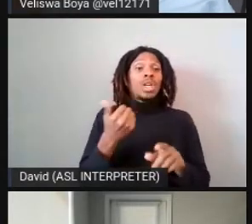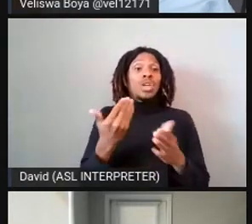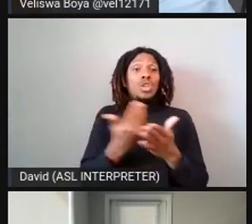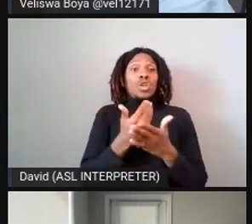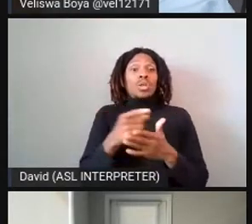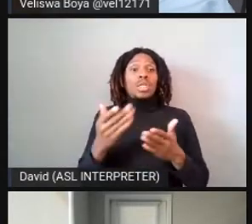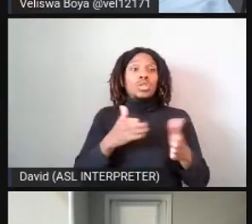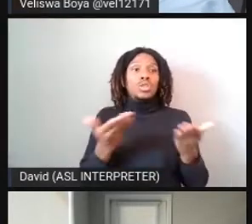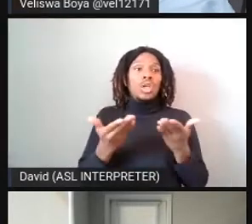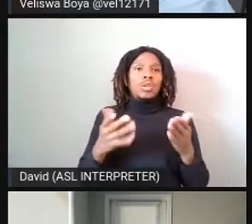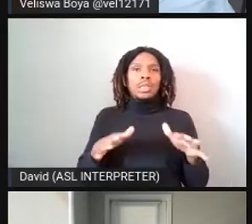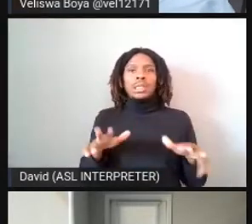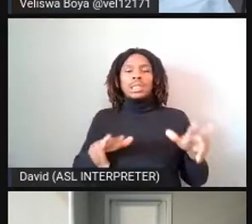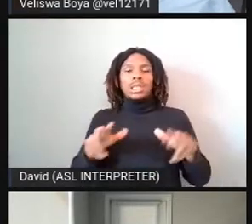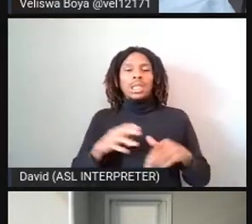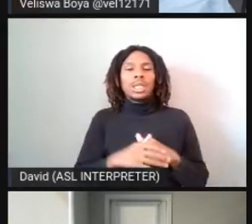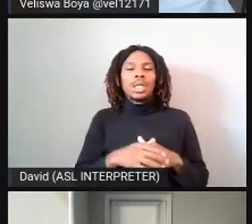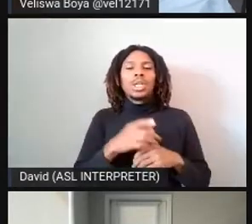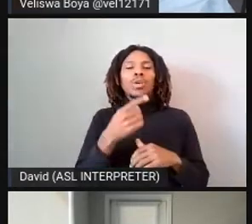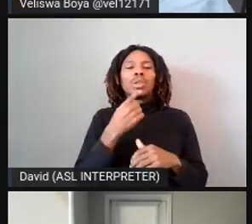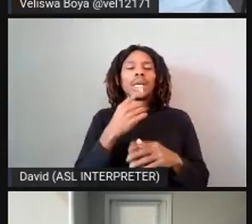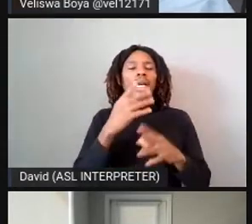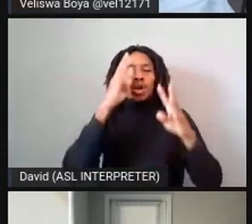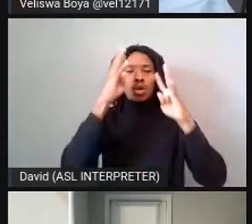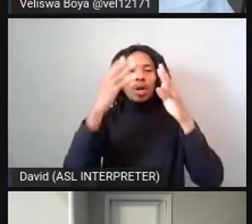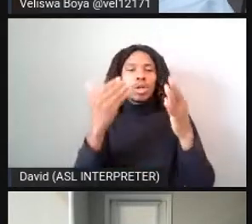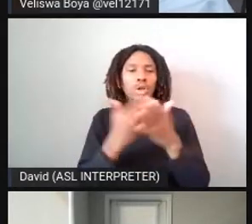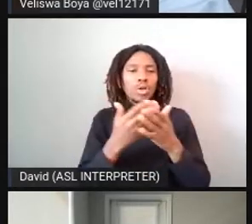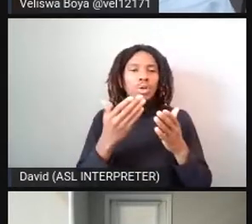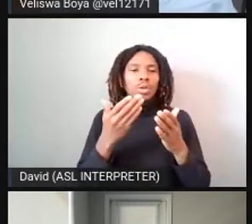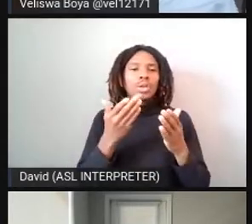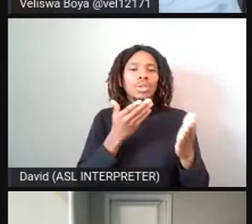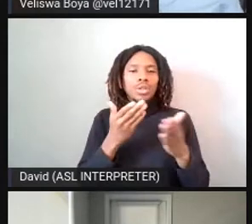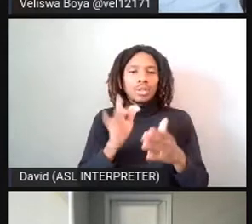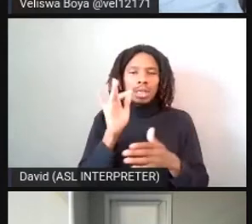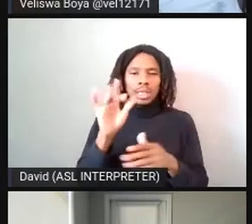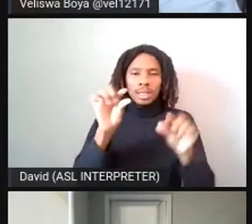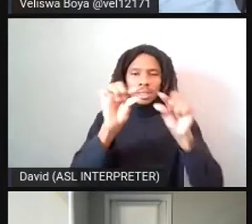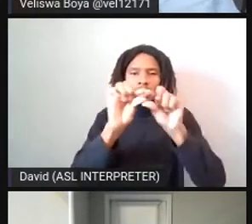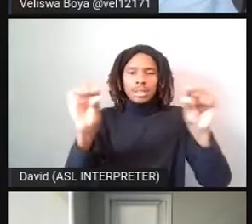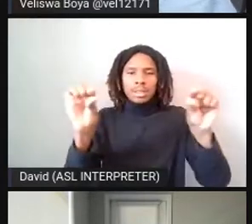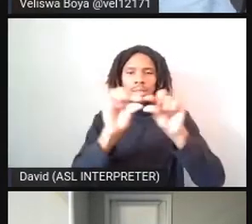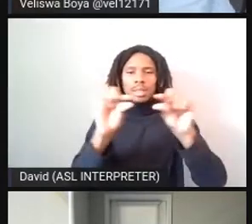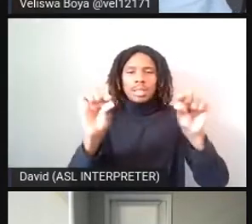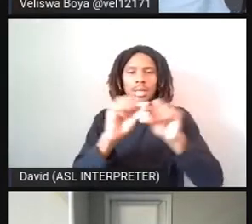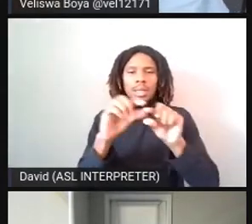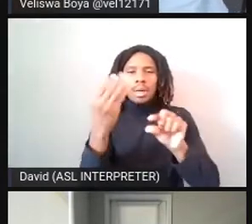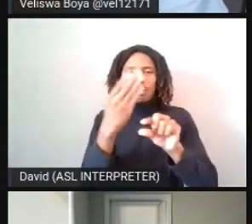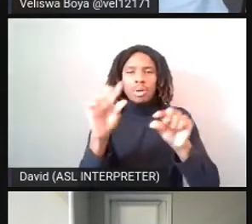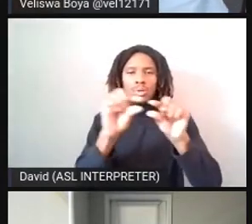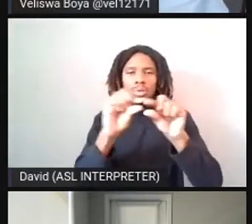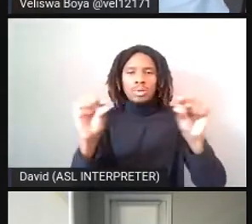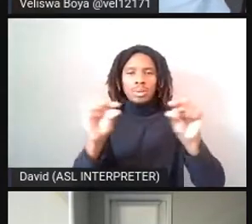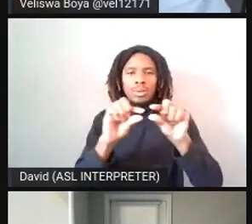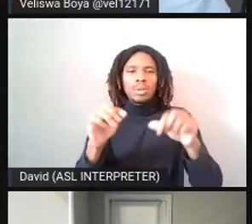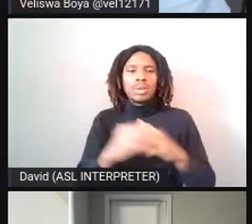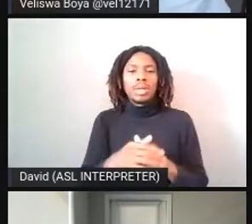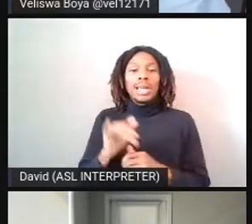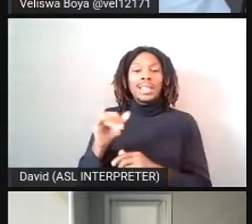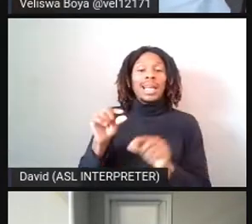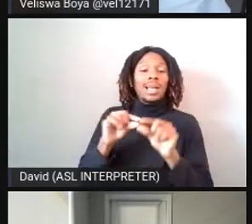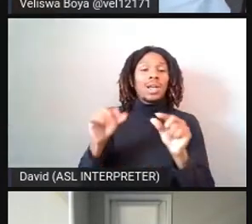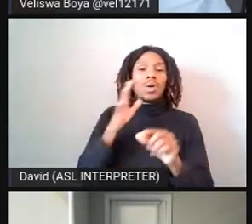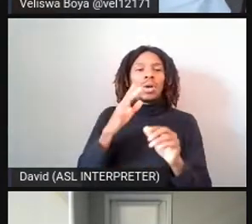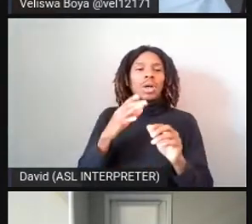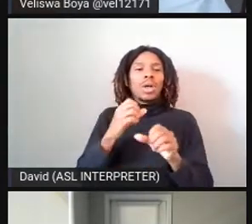service, you would just say create a new account and you would click this CloudFormation template. And this CloudFormation template